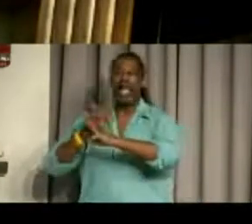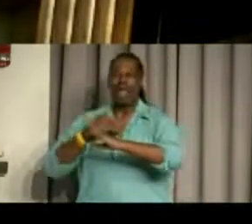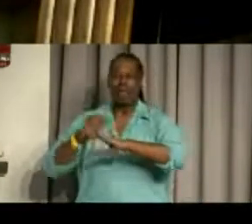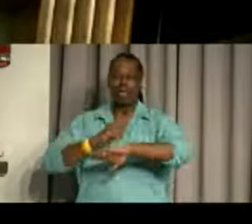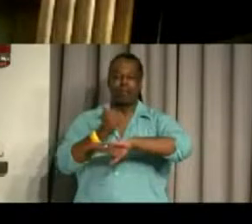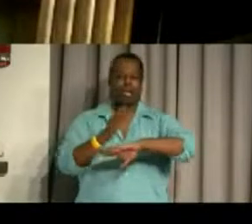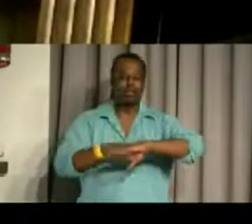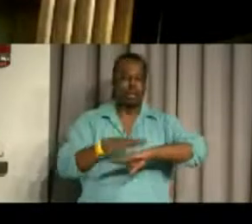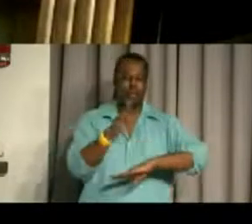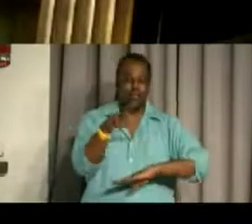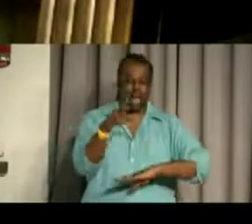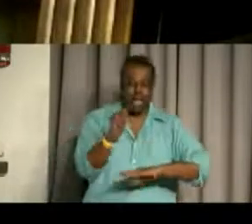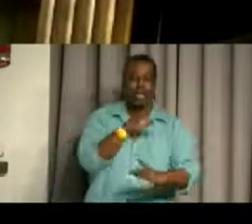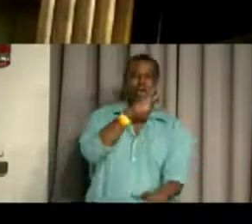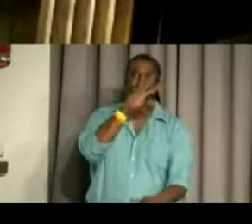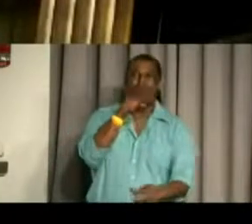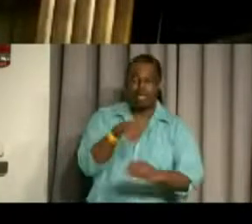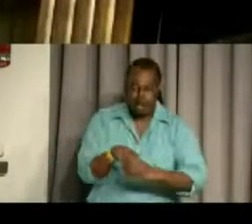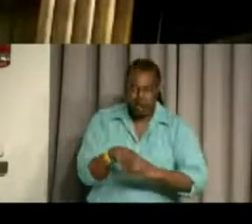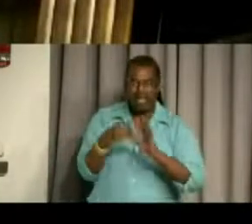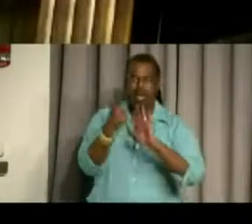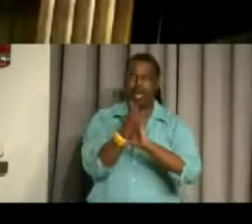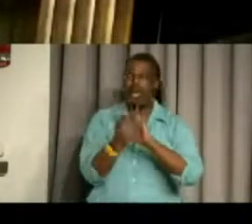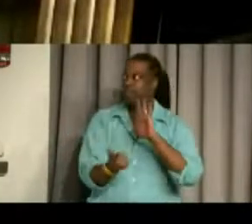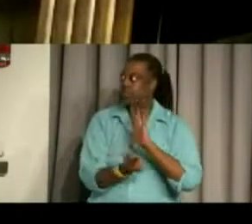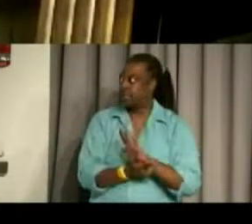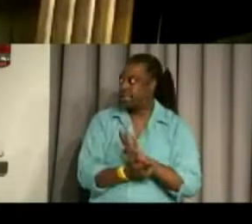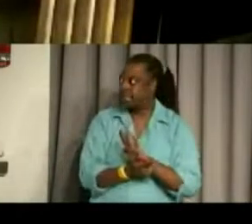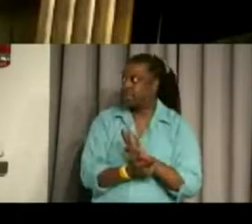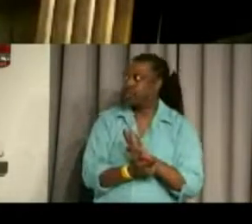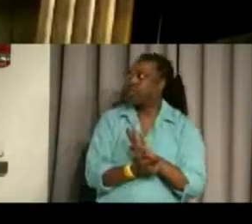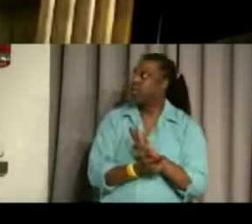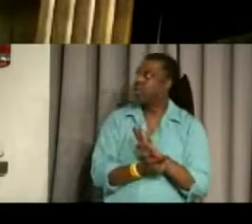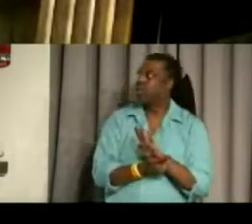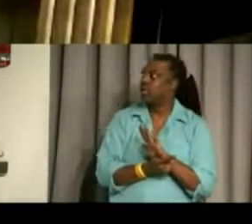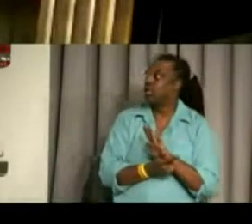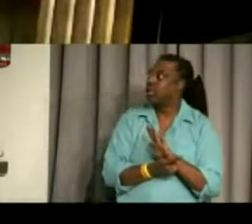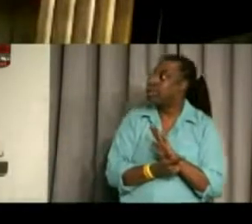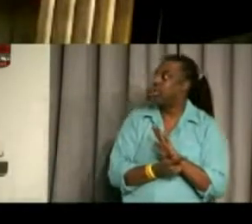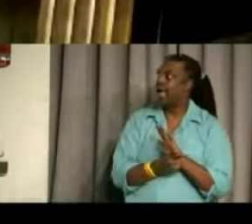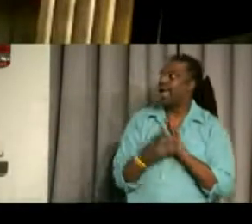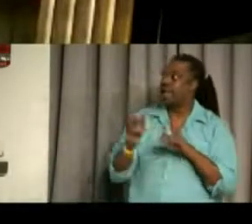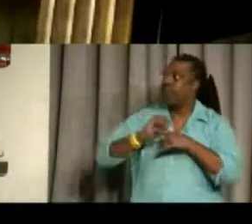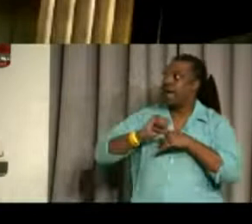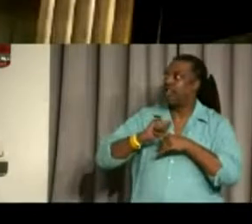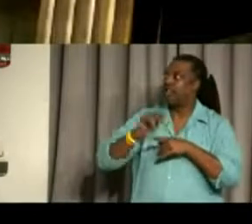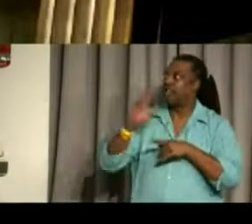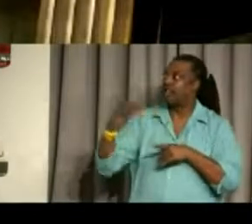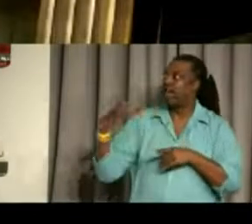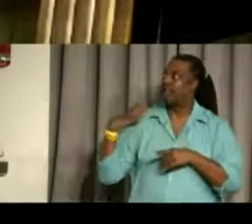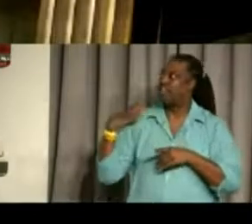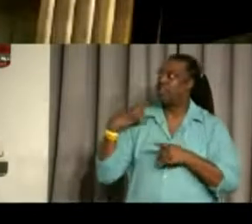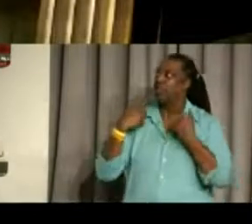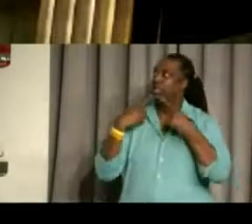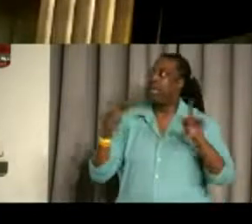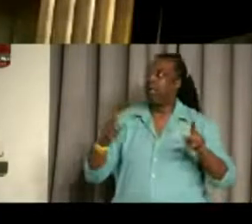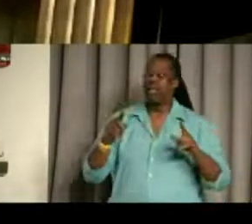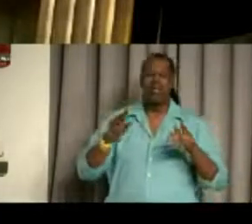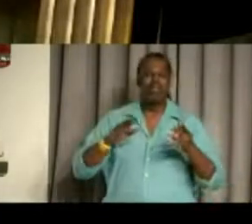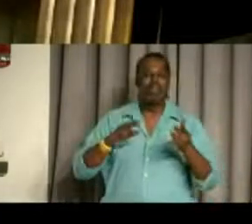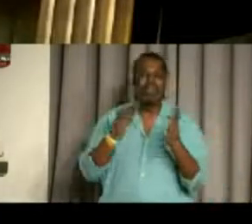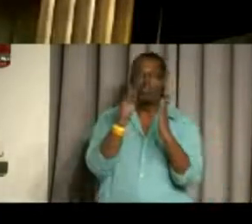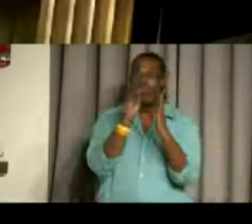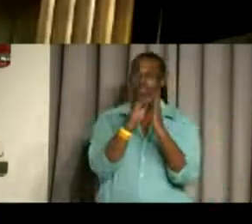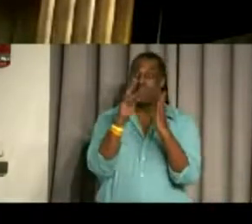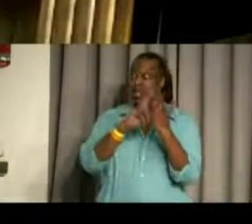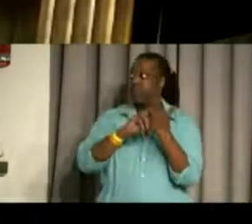ballot, including such petty practices by officials of claiming that the petitions